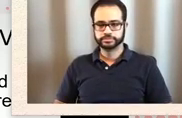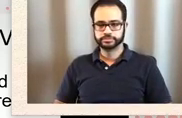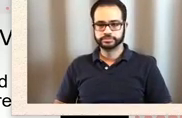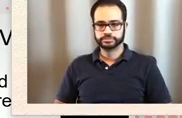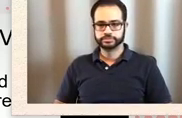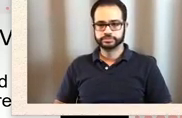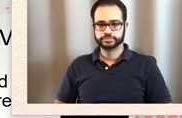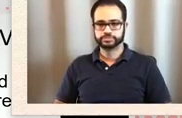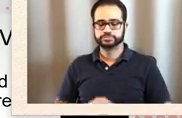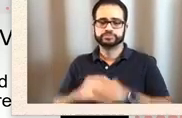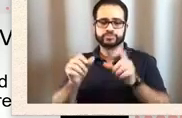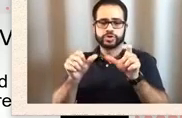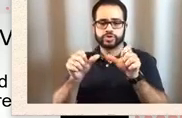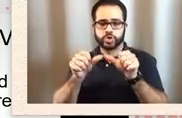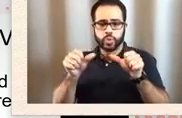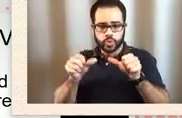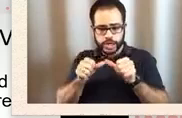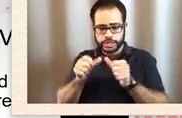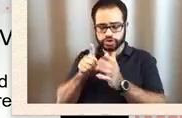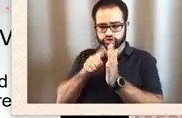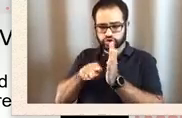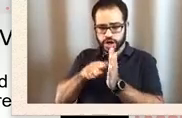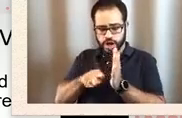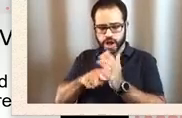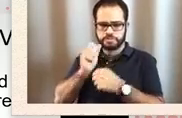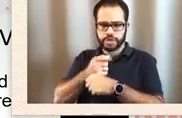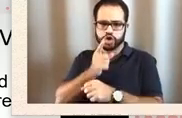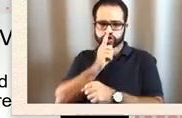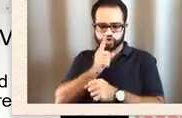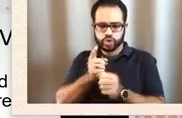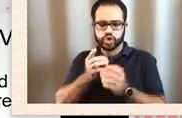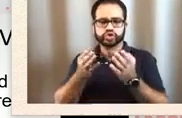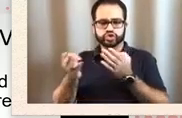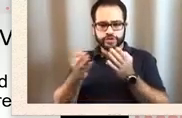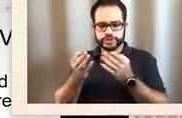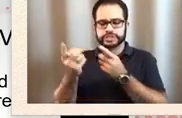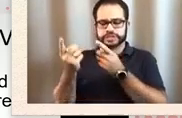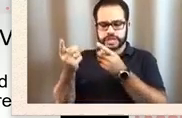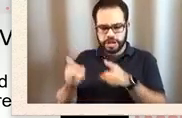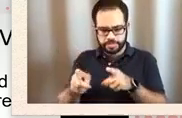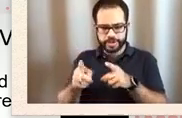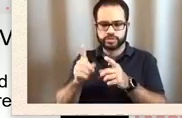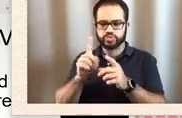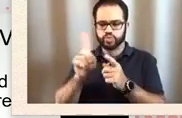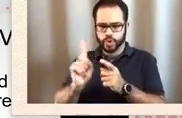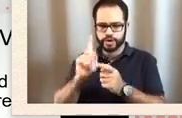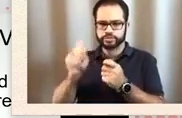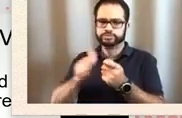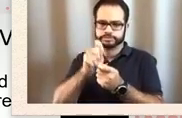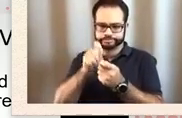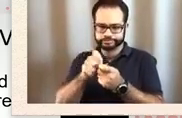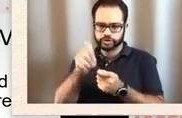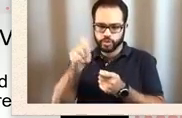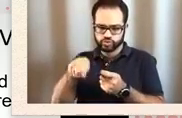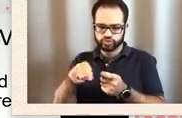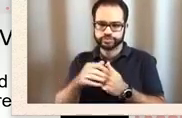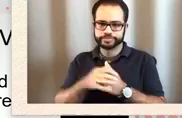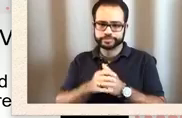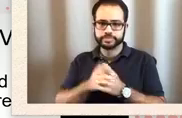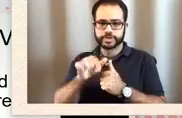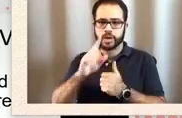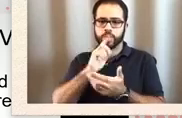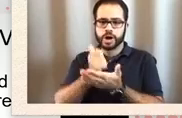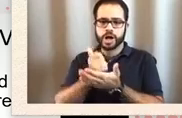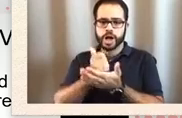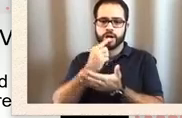Geolocation tracking ensures that services are being delivered where they're supposed to be. This will help reduce instances